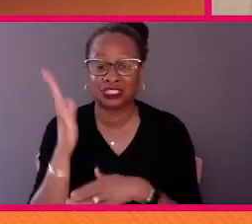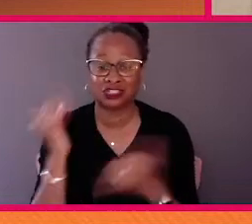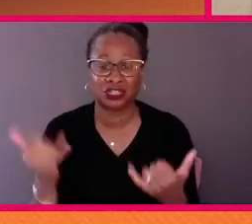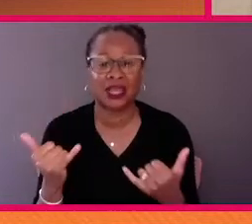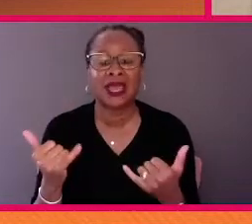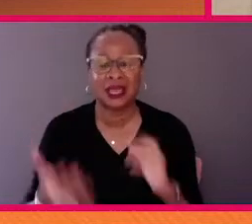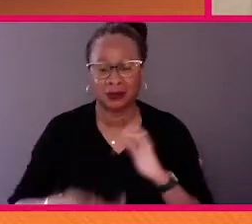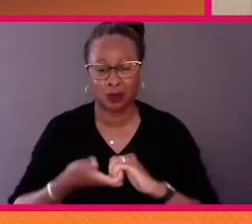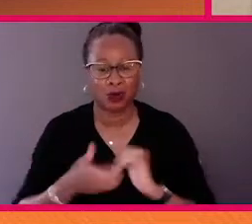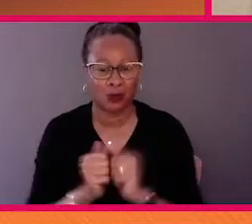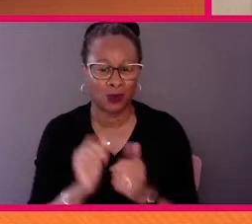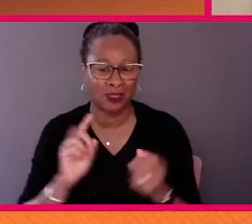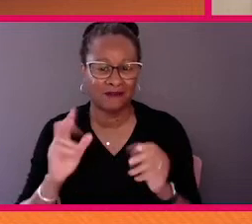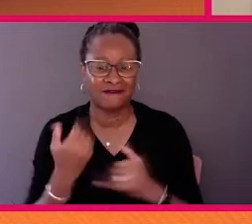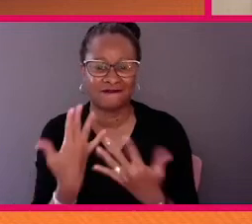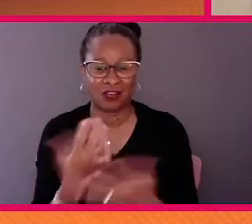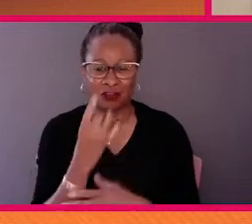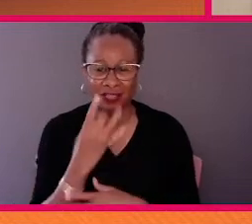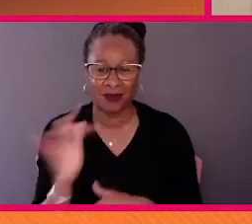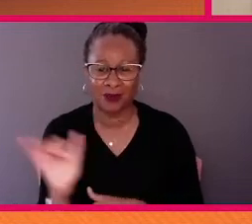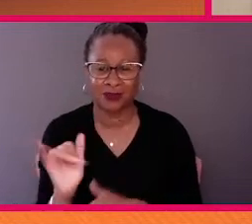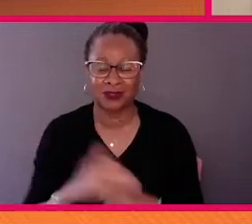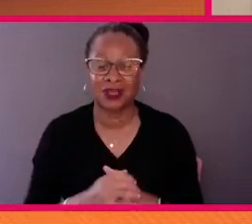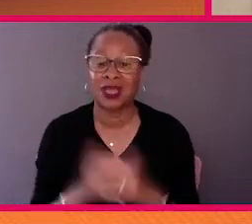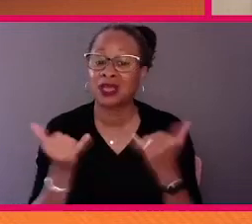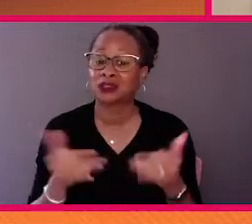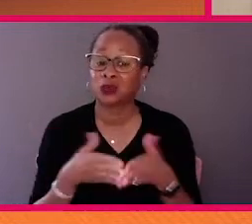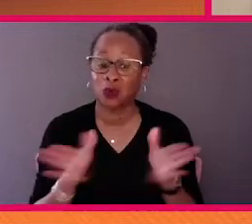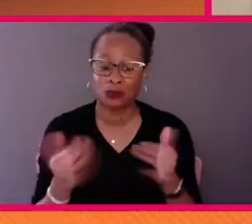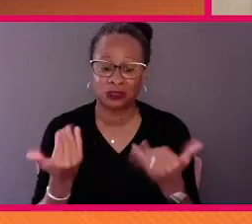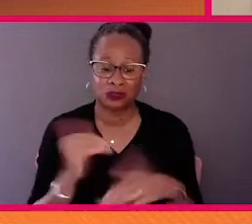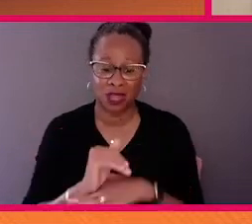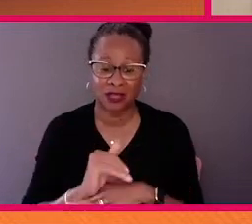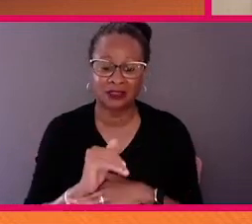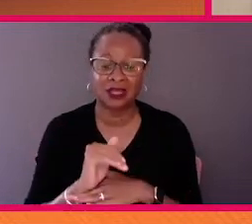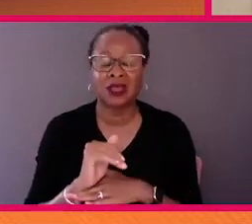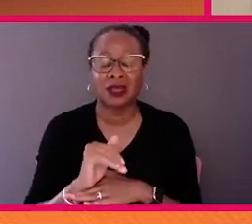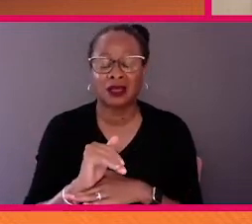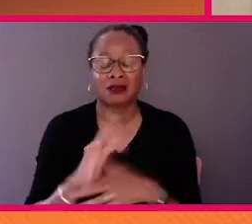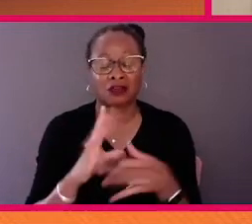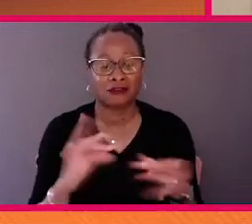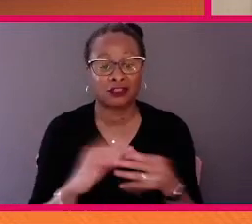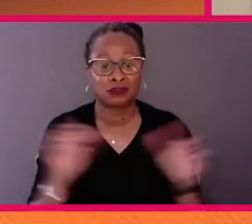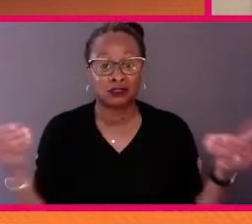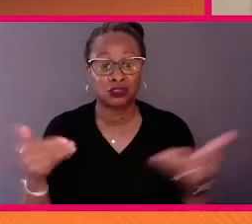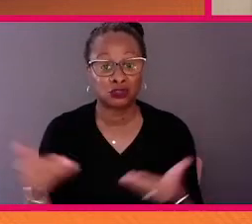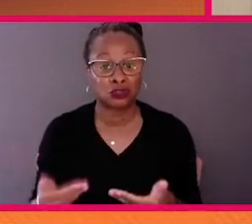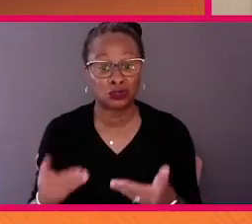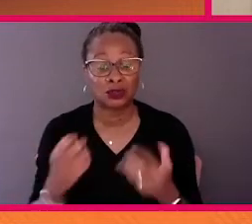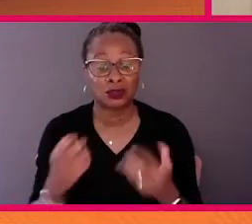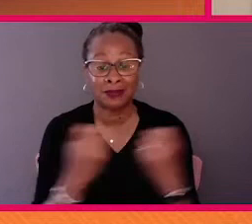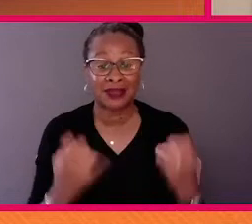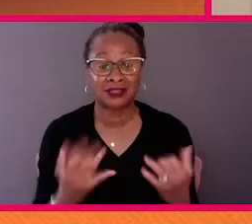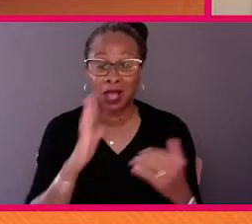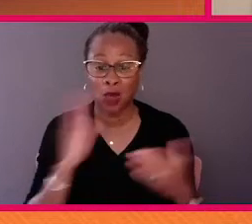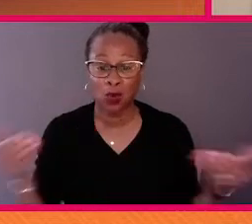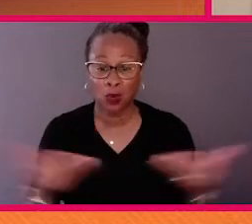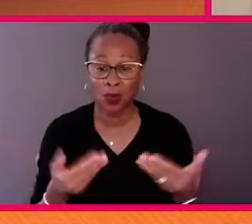To open this afternoon's conversation and to introduce the panelists, I'll welcome today's moderator, Gerry